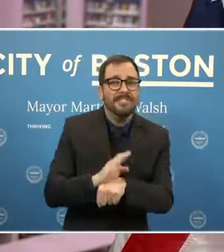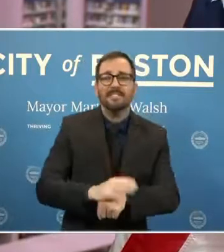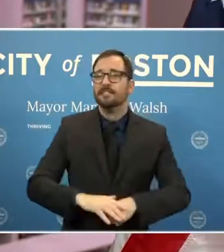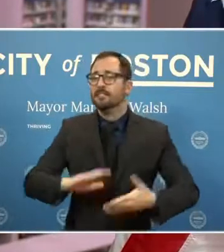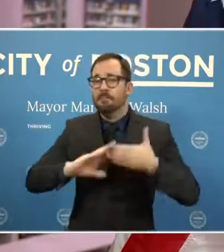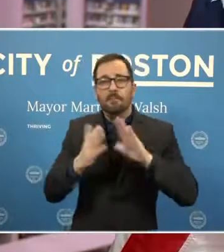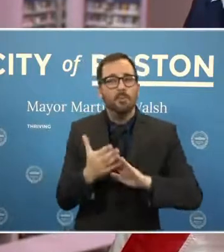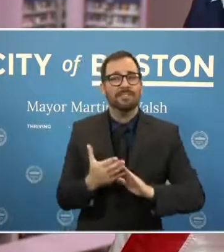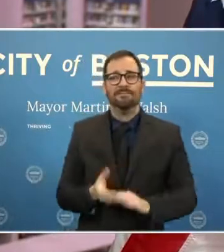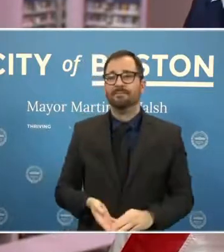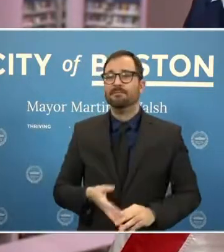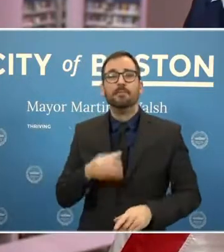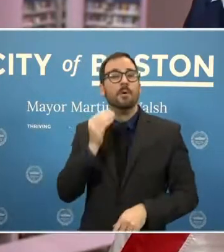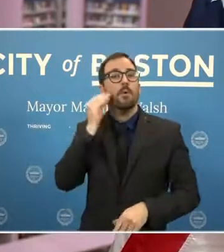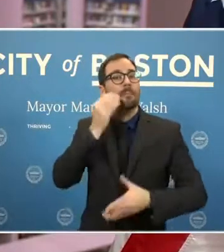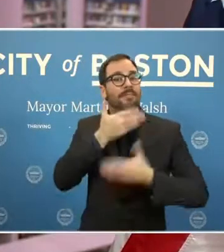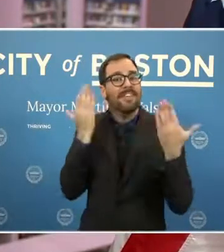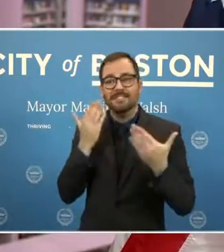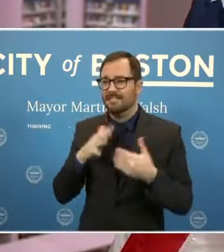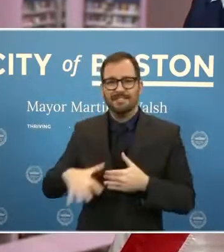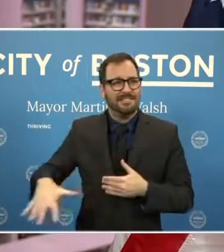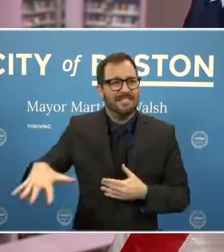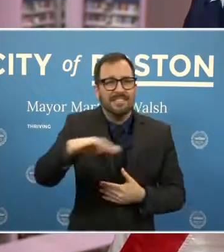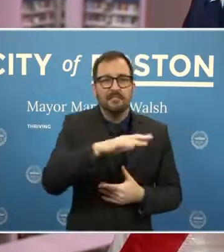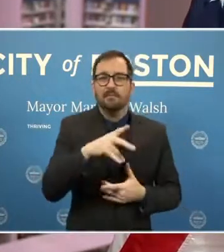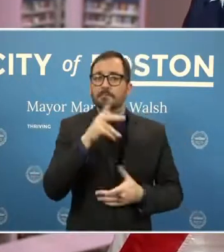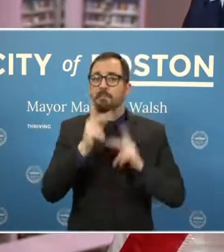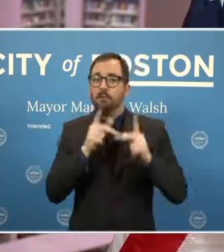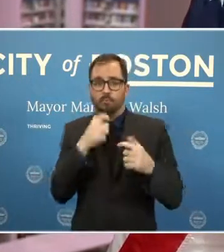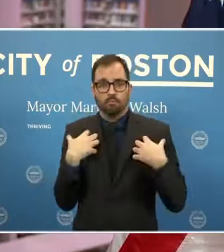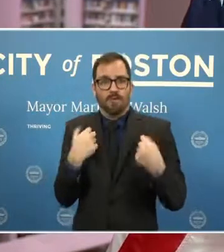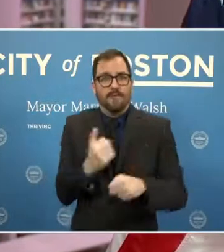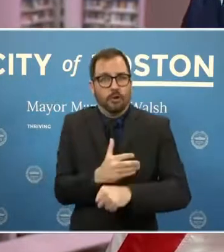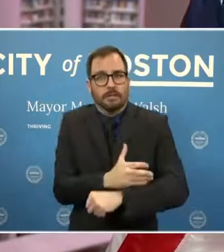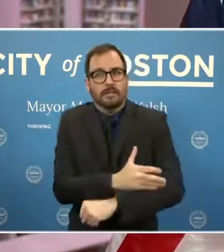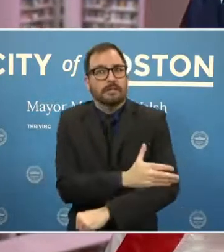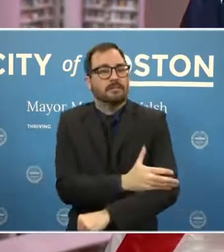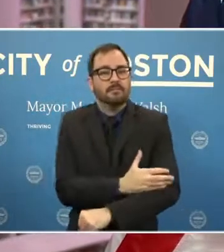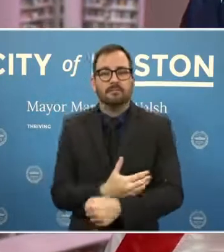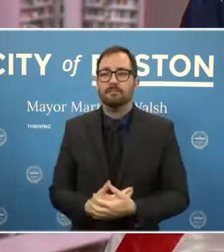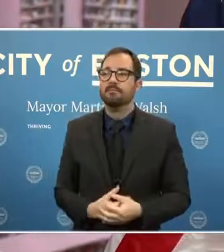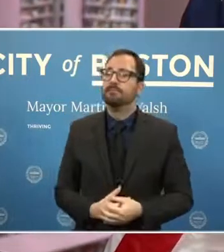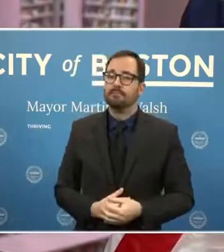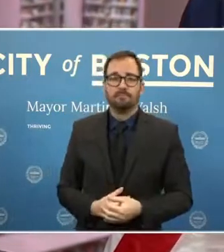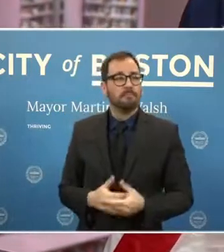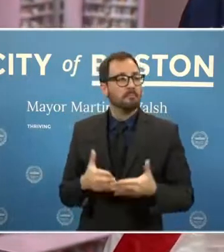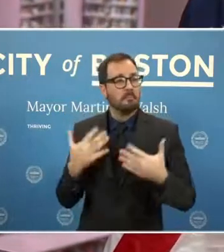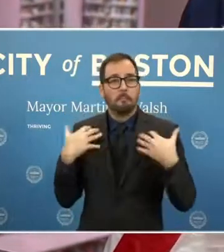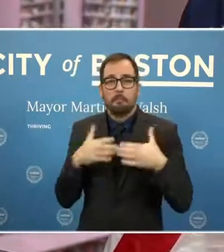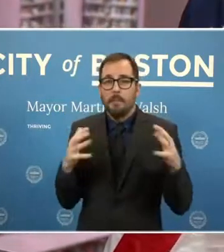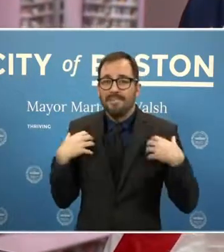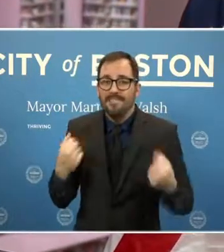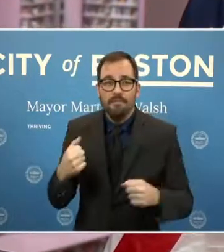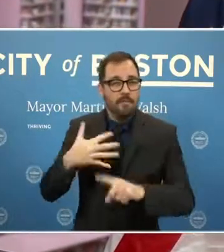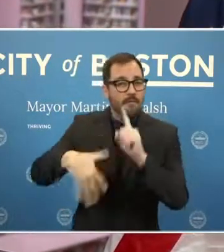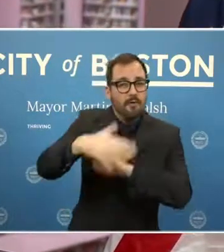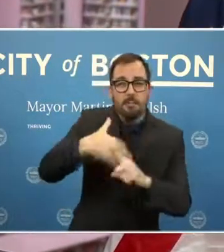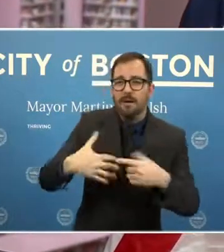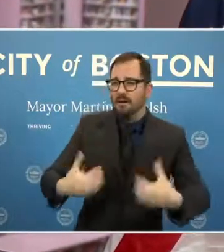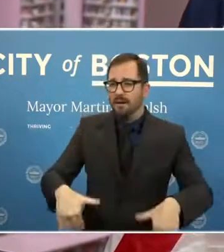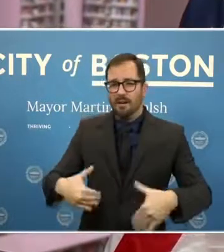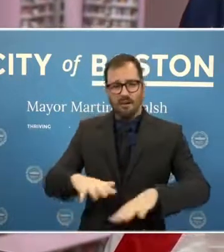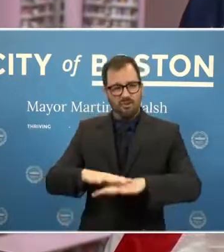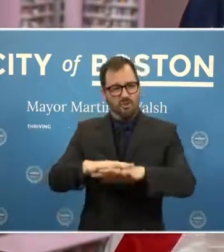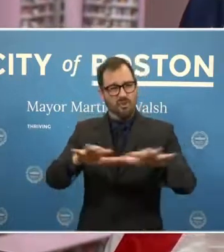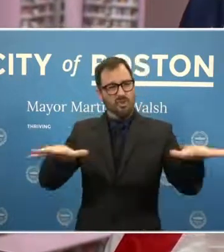services, the environment, and public health. All my fellow public servants, including Owen Cannon, who wrote every single